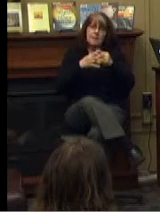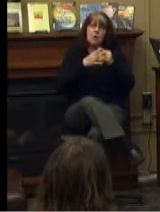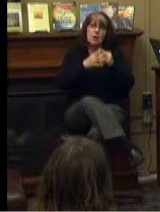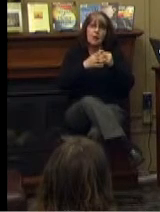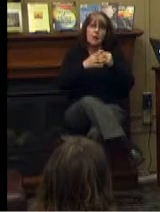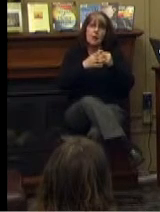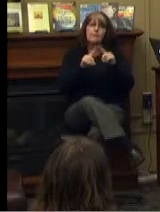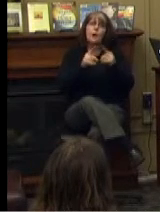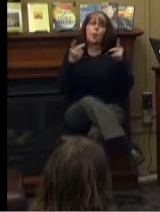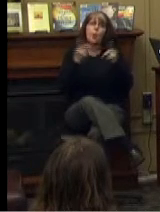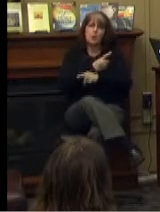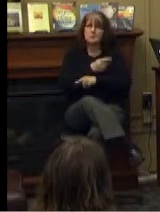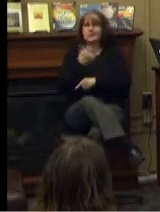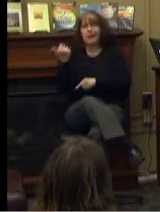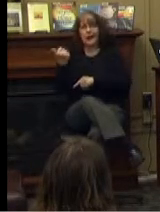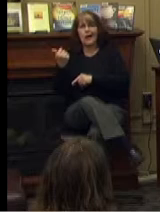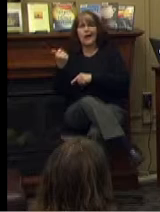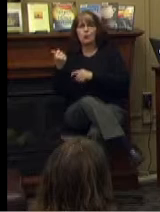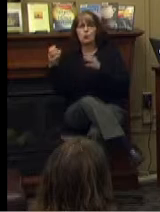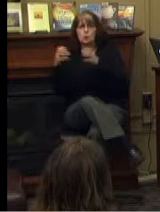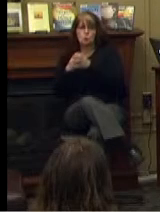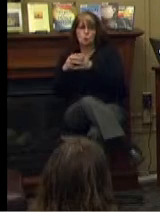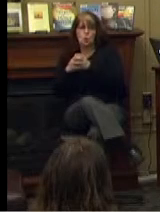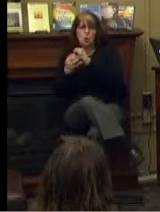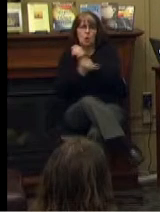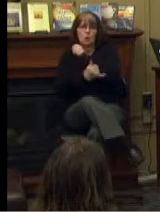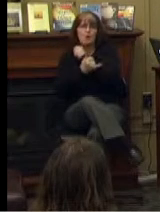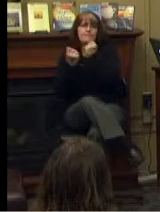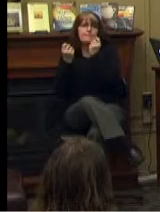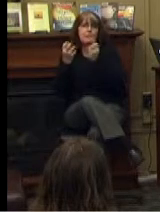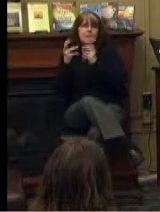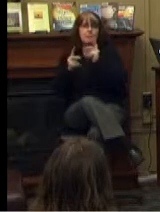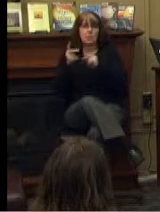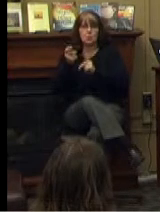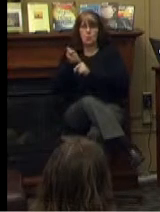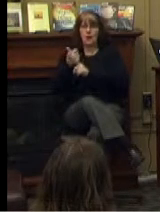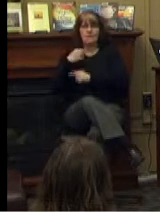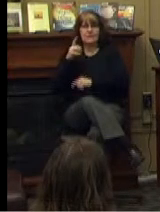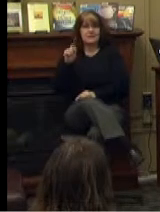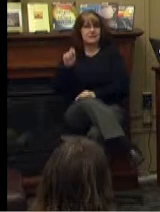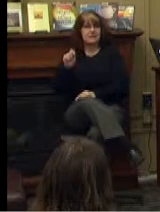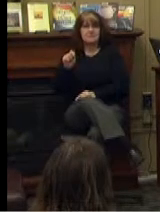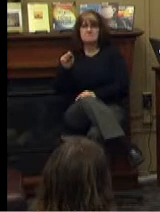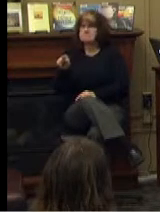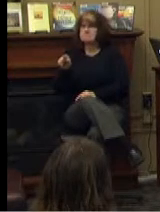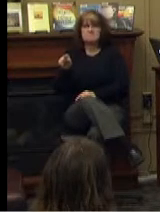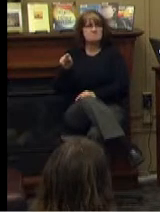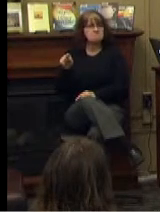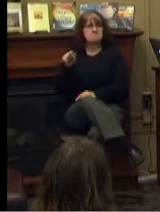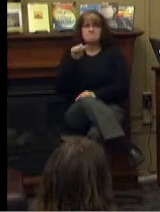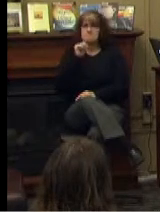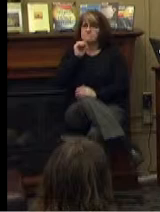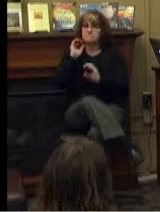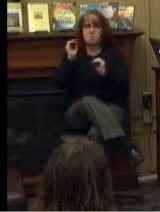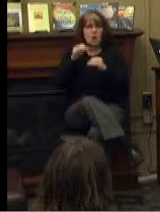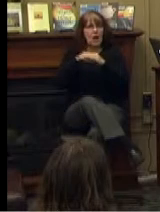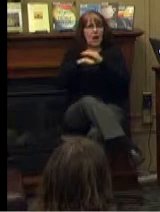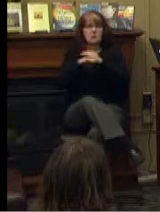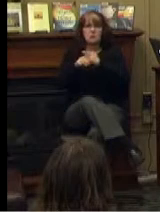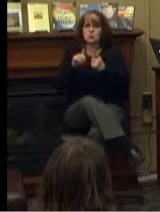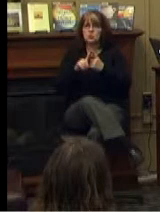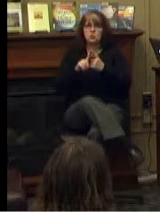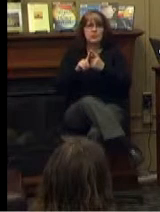developing countries. Many, many people with disabilities do not get access to even a primary